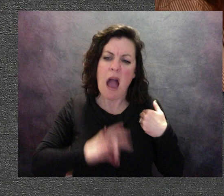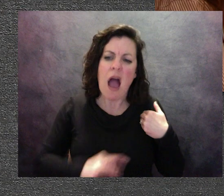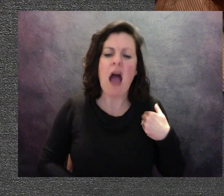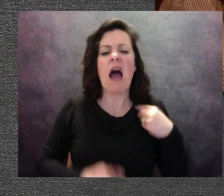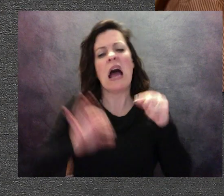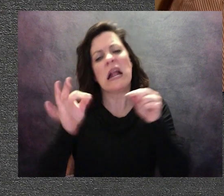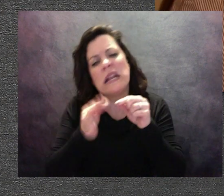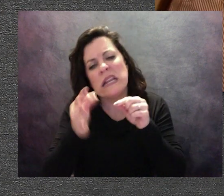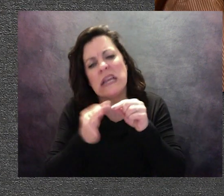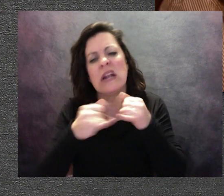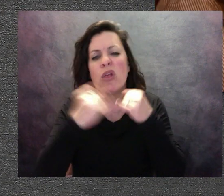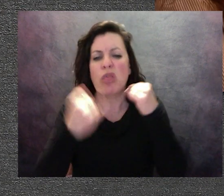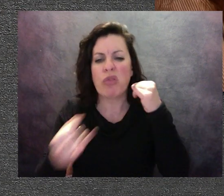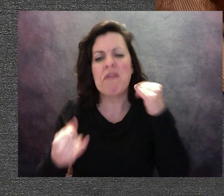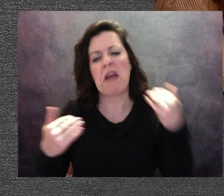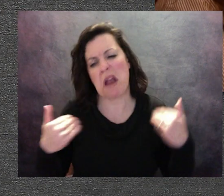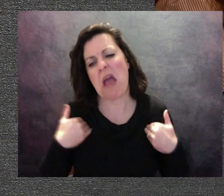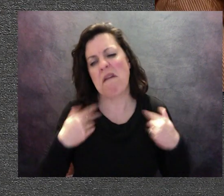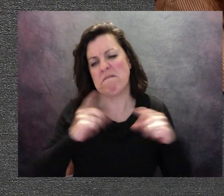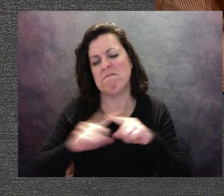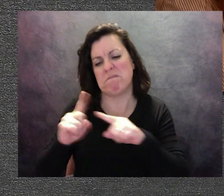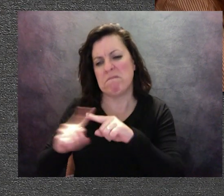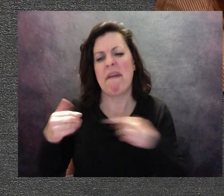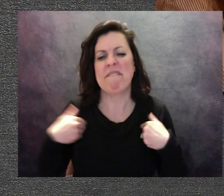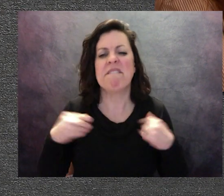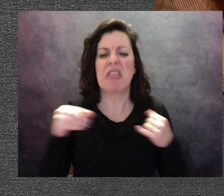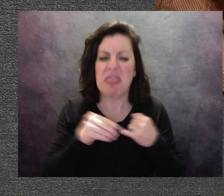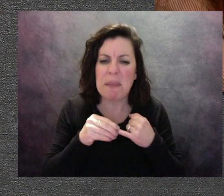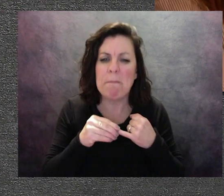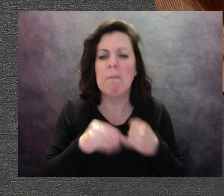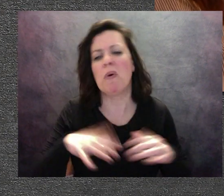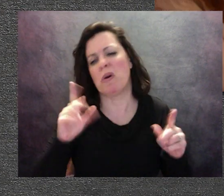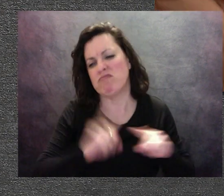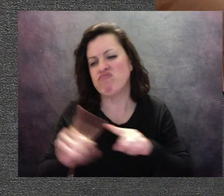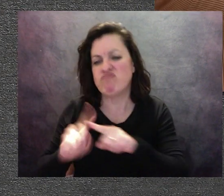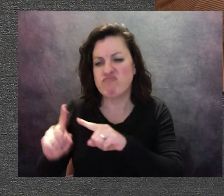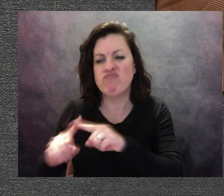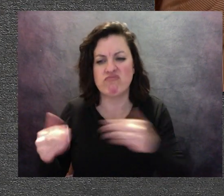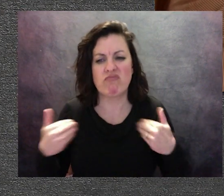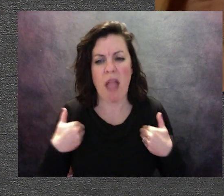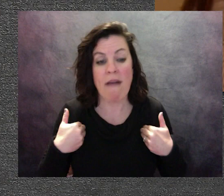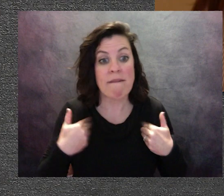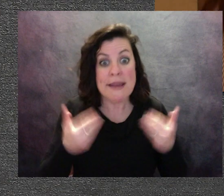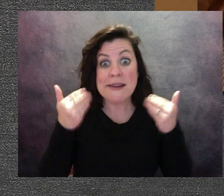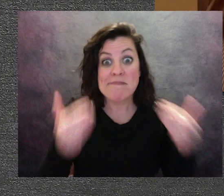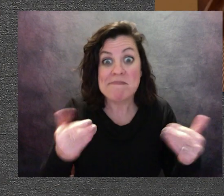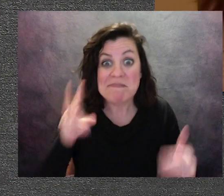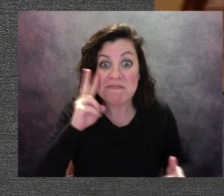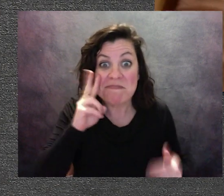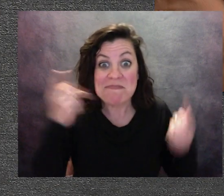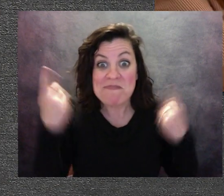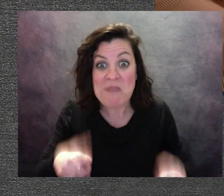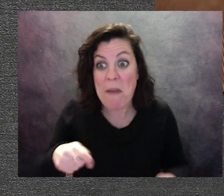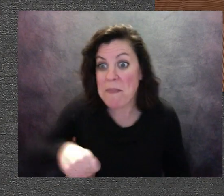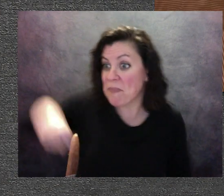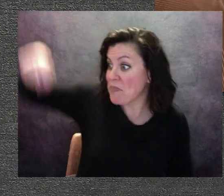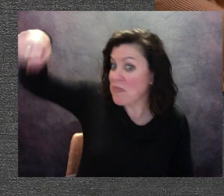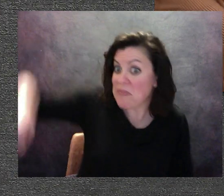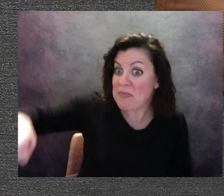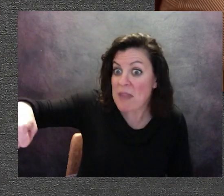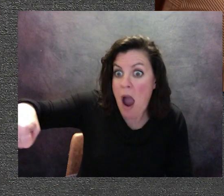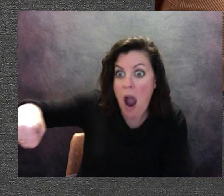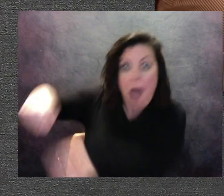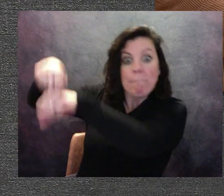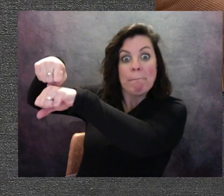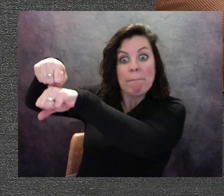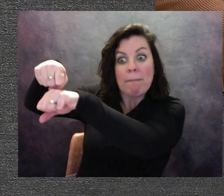thread, a plastic thimble, a bunch of hooks. He pushes the magnet into the basket. Up come the